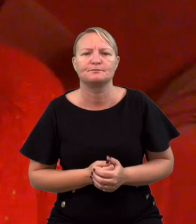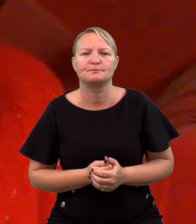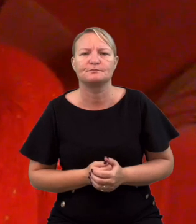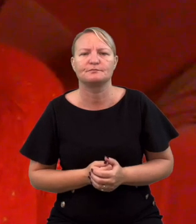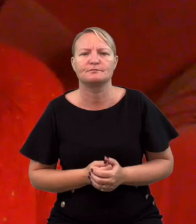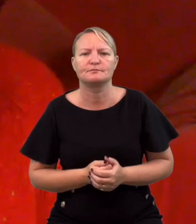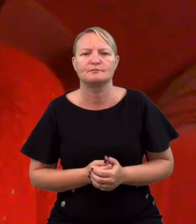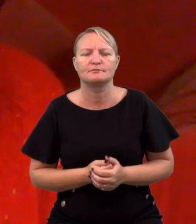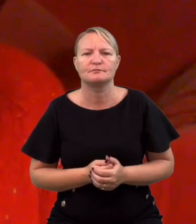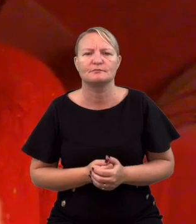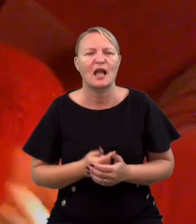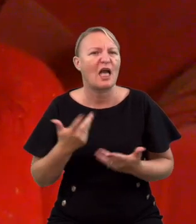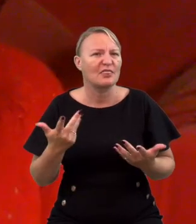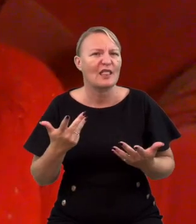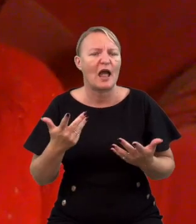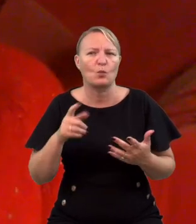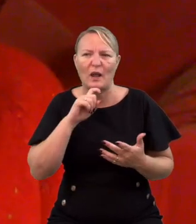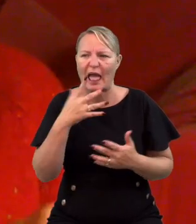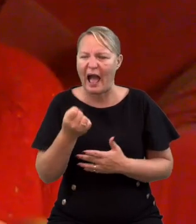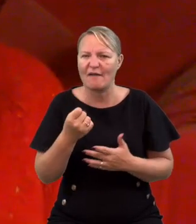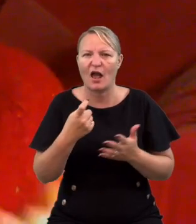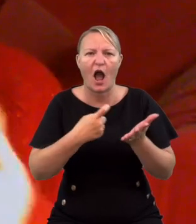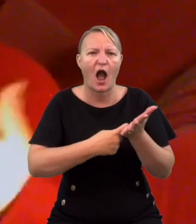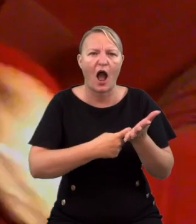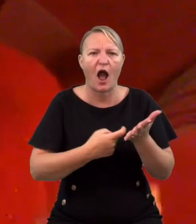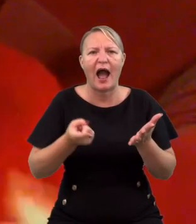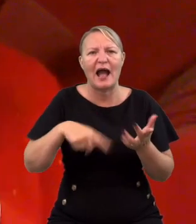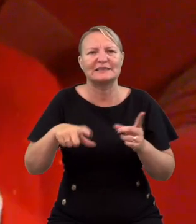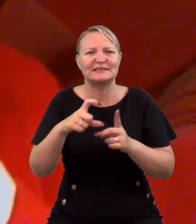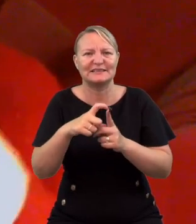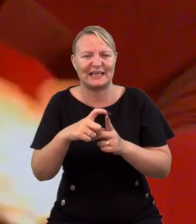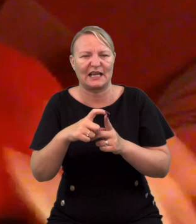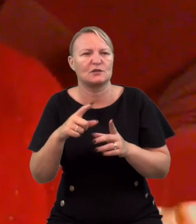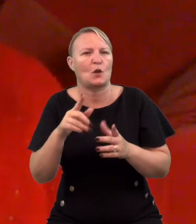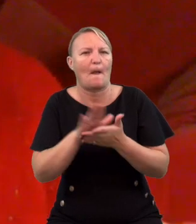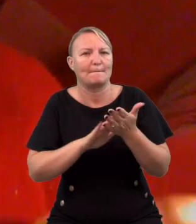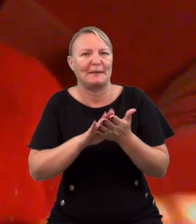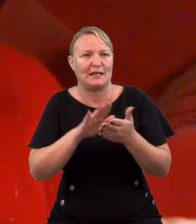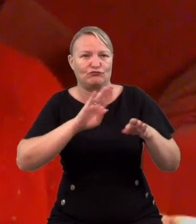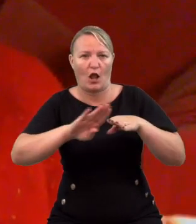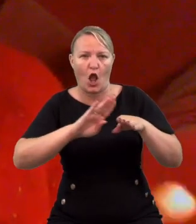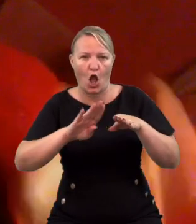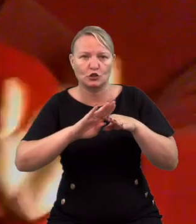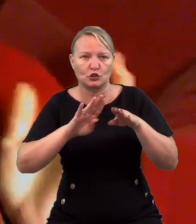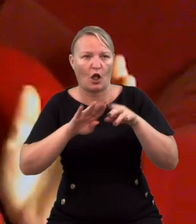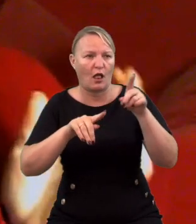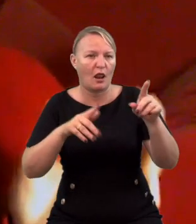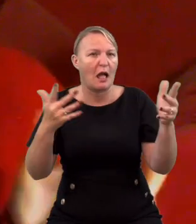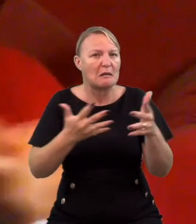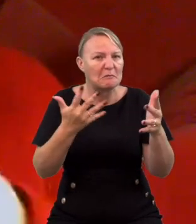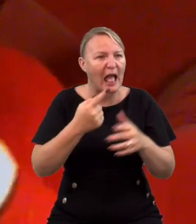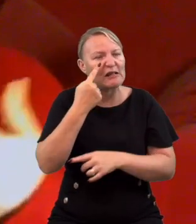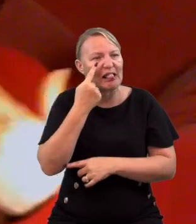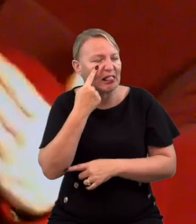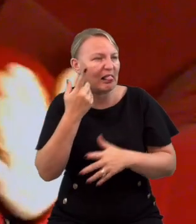piece. And then we quite often will have an R&D, sort of a playing session with existing pieces. So we